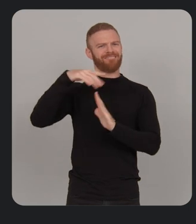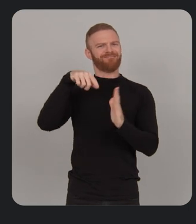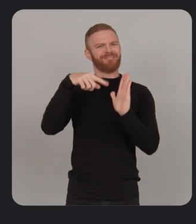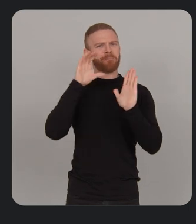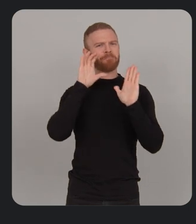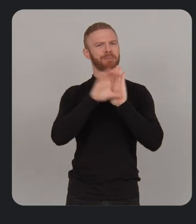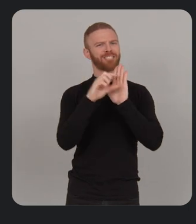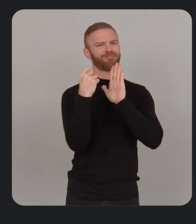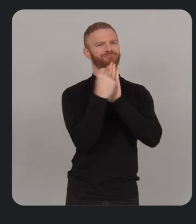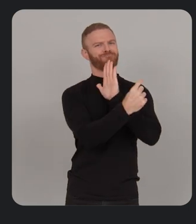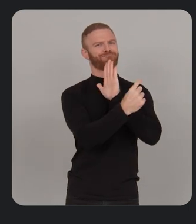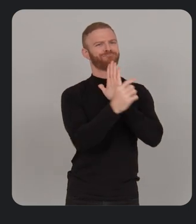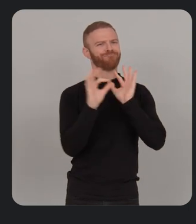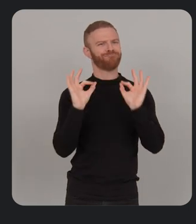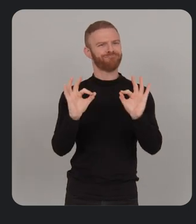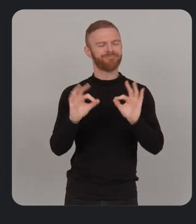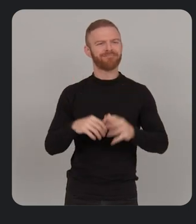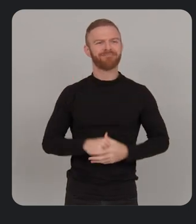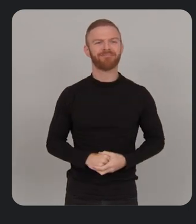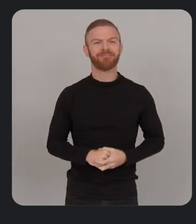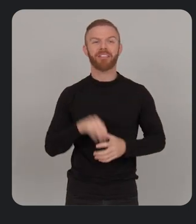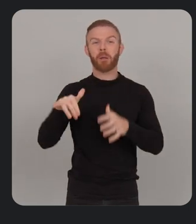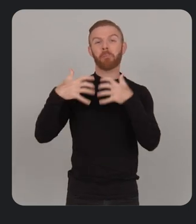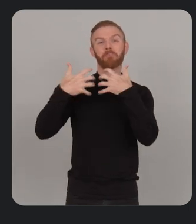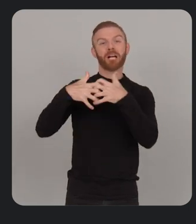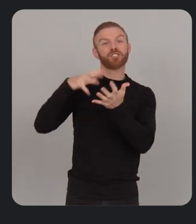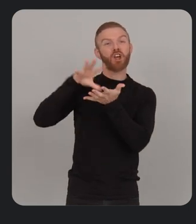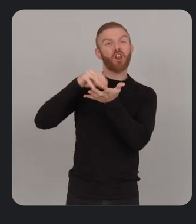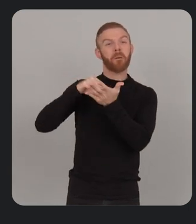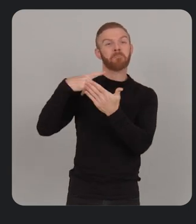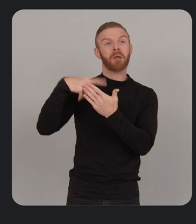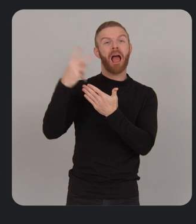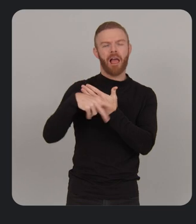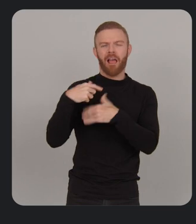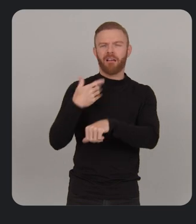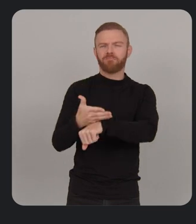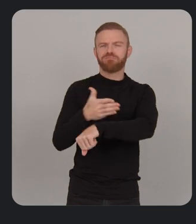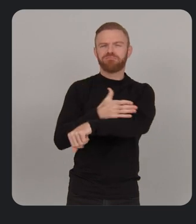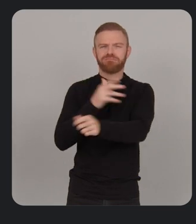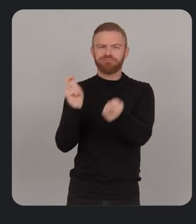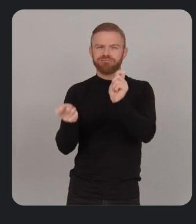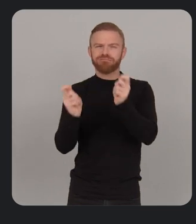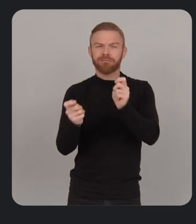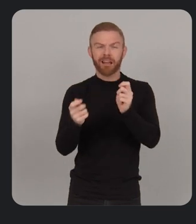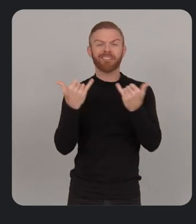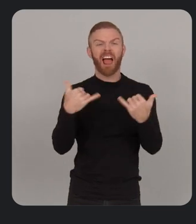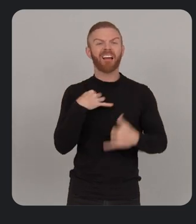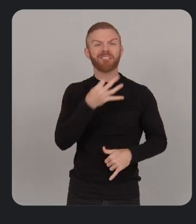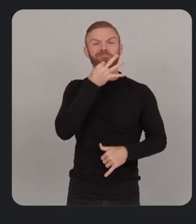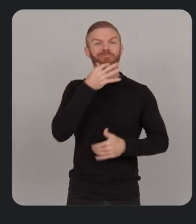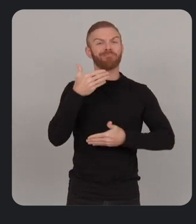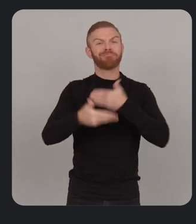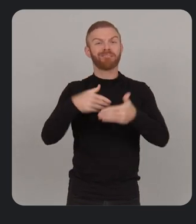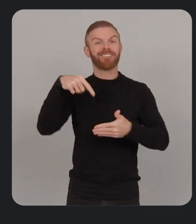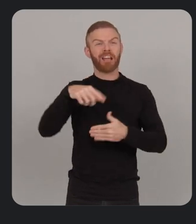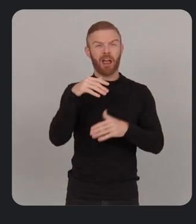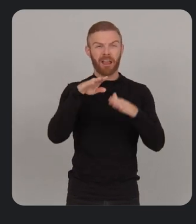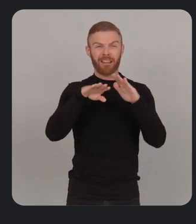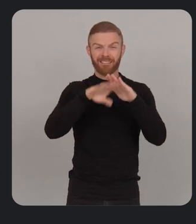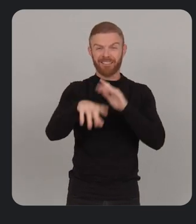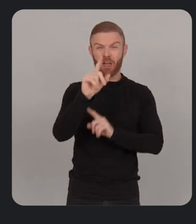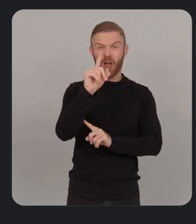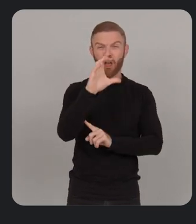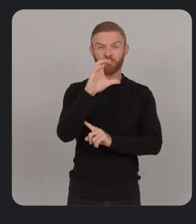seamlessly. We've optimized these machine learning models so that we're able to do all this in just